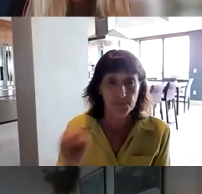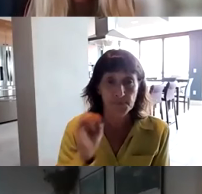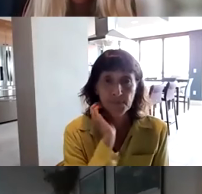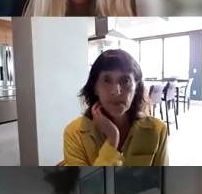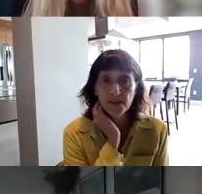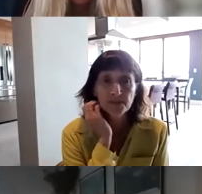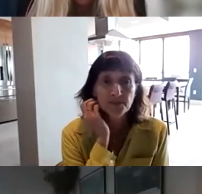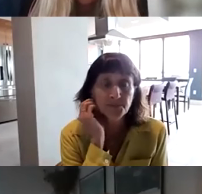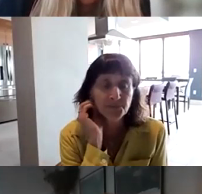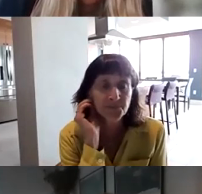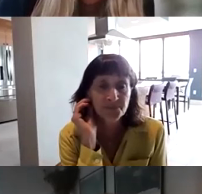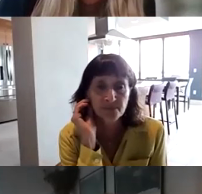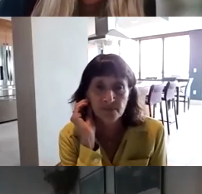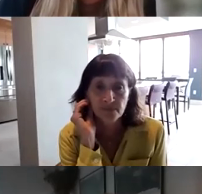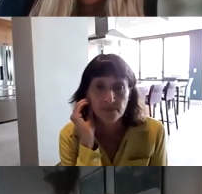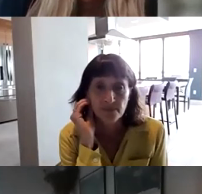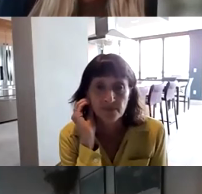Thank you.